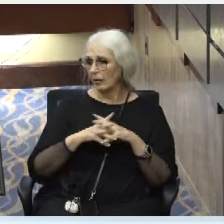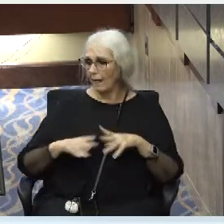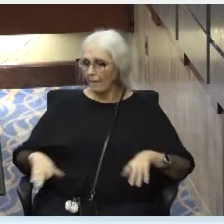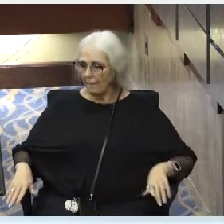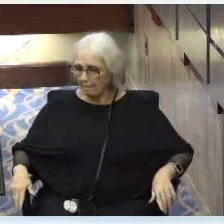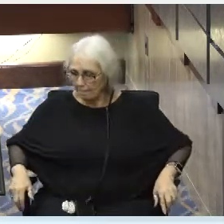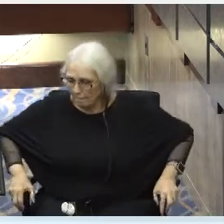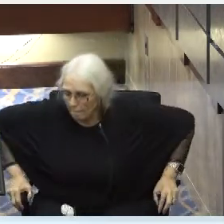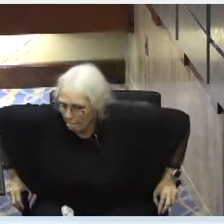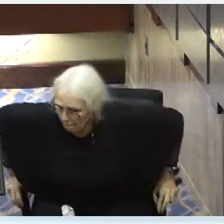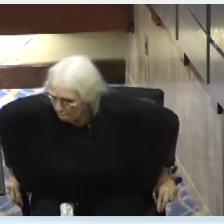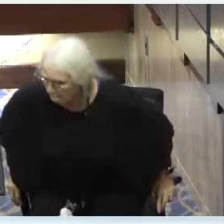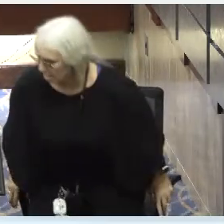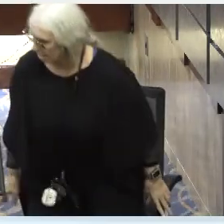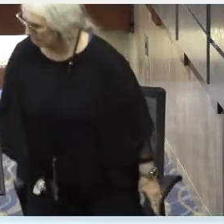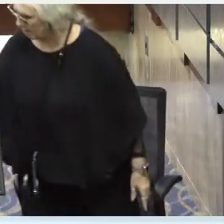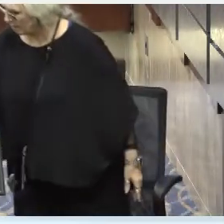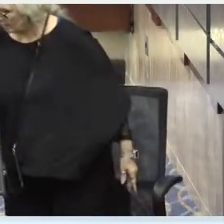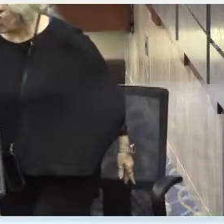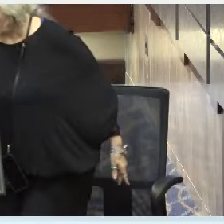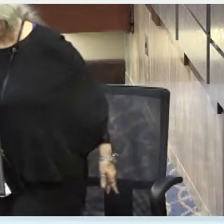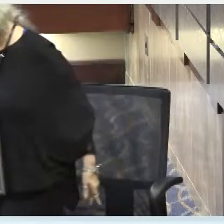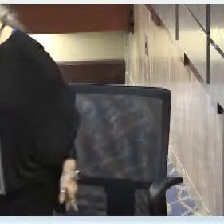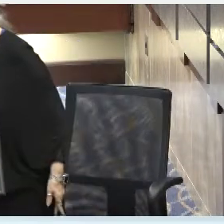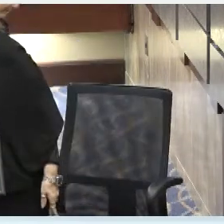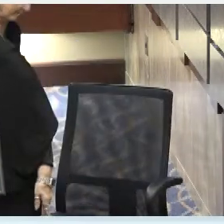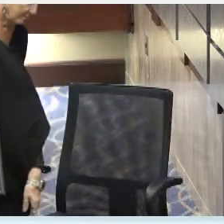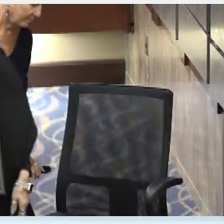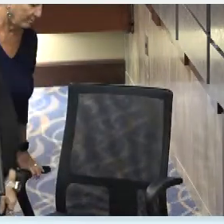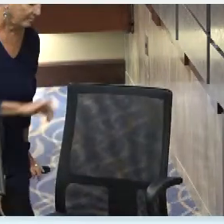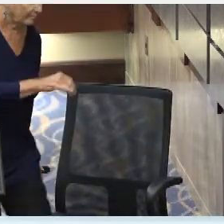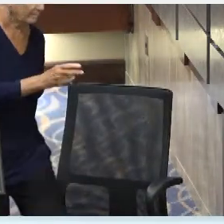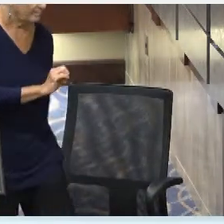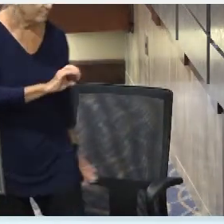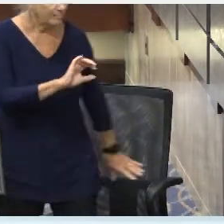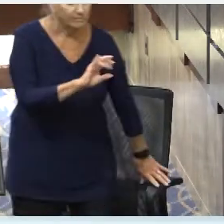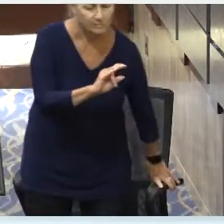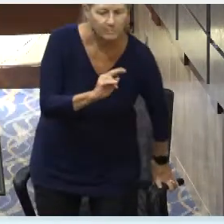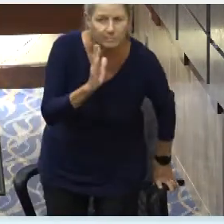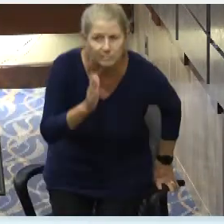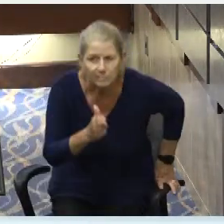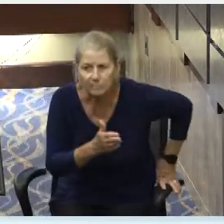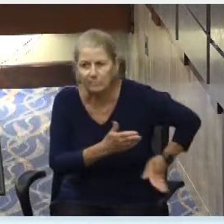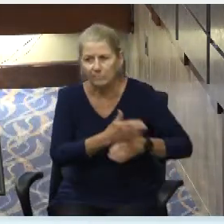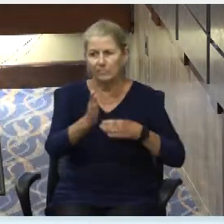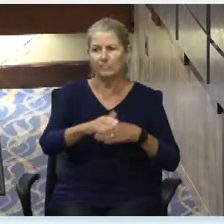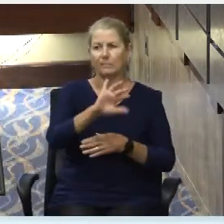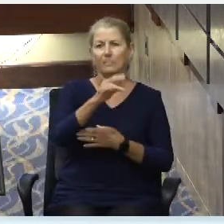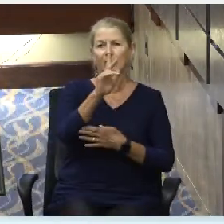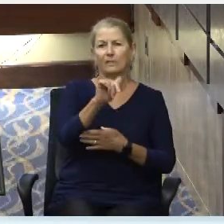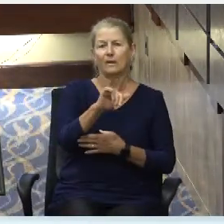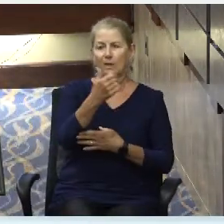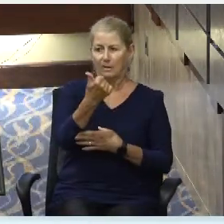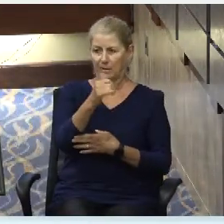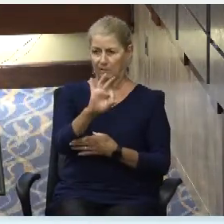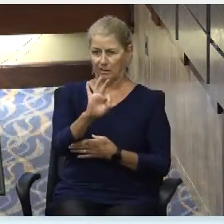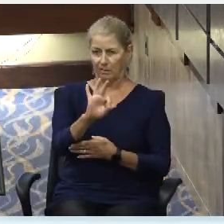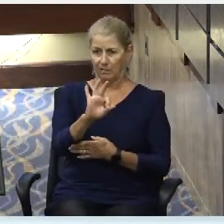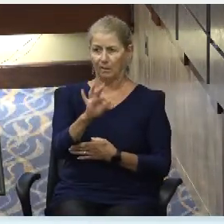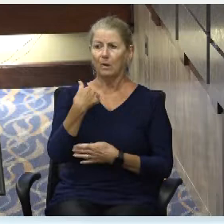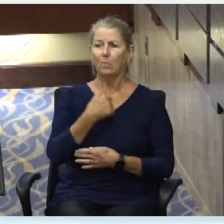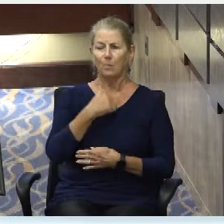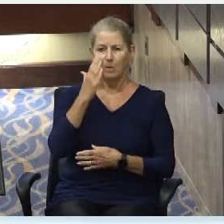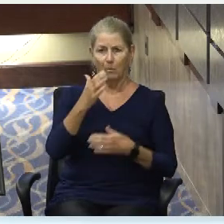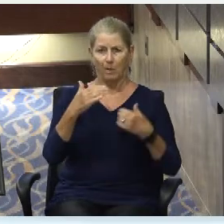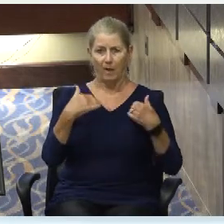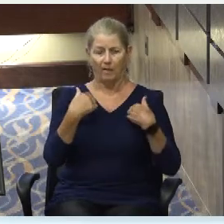Currently, a public comment period is being held, which began on June 17th and will complete on July 19th. We will have